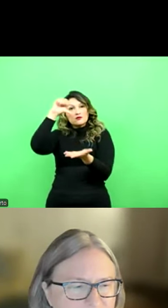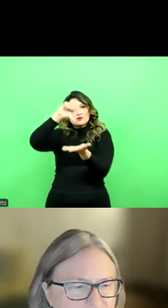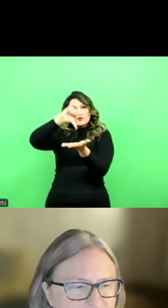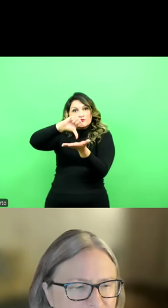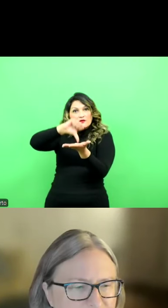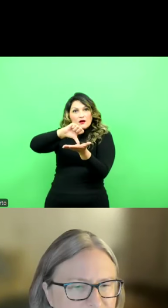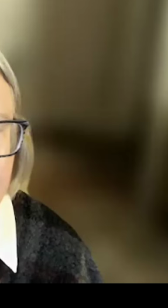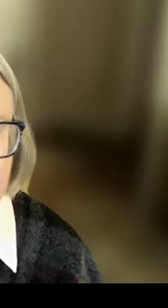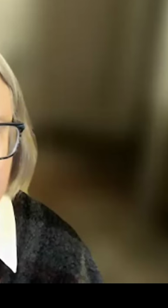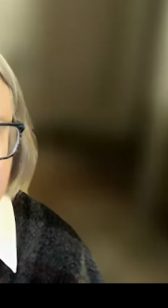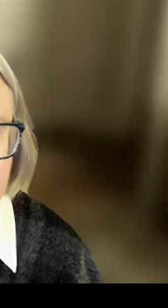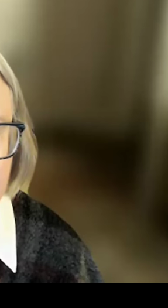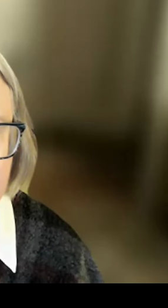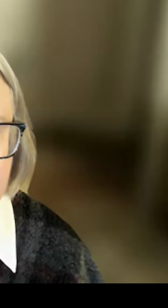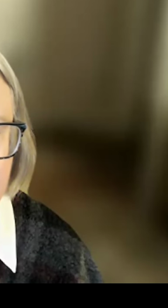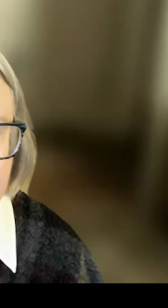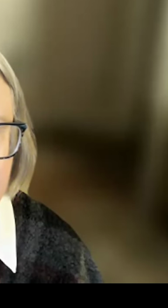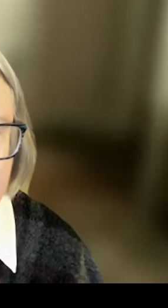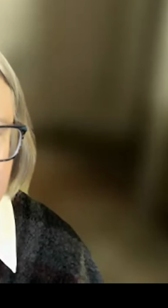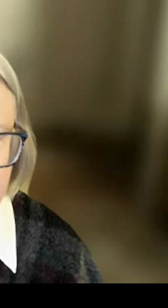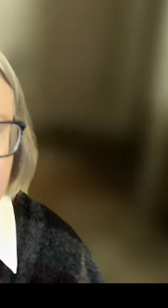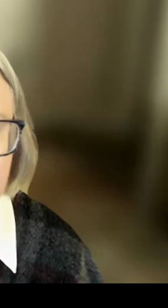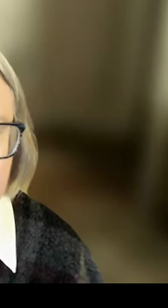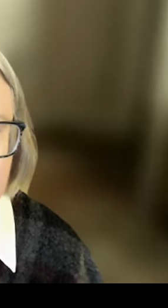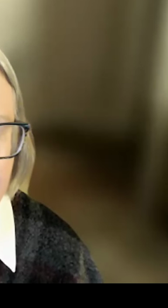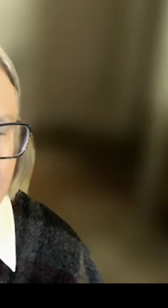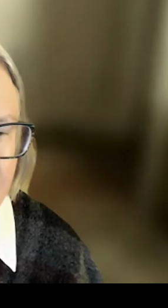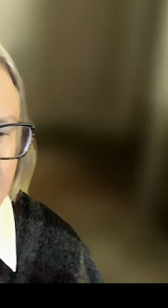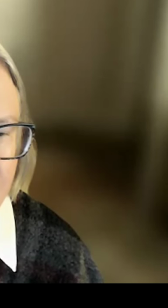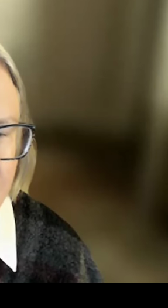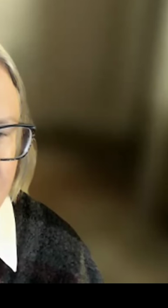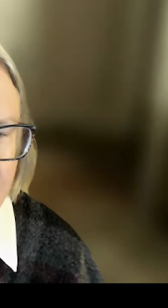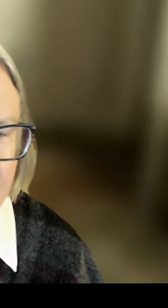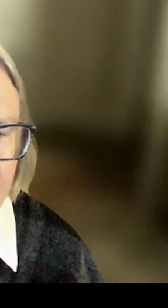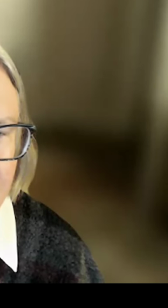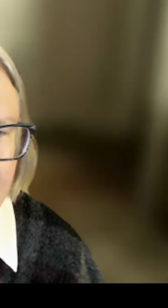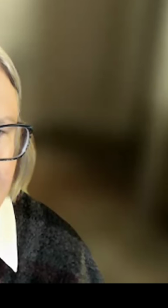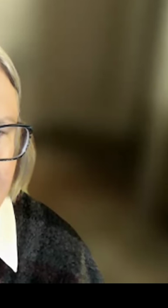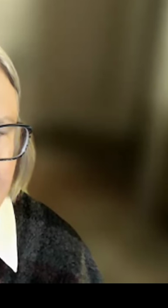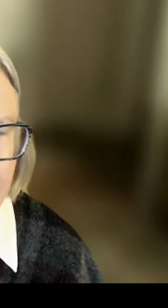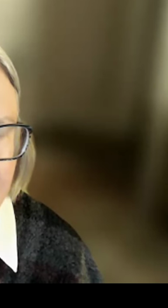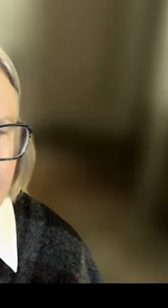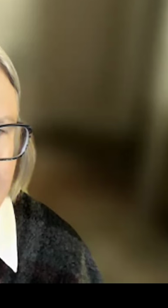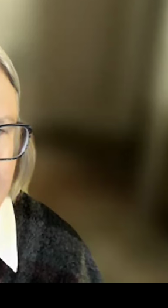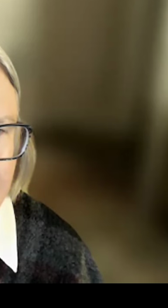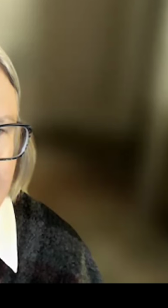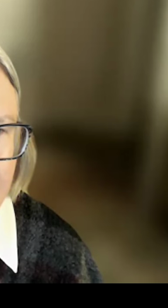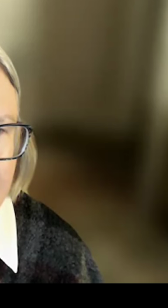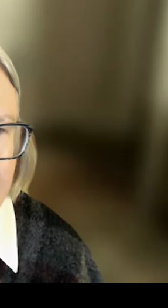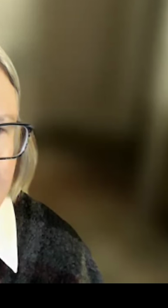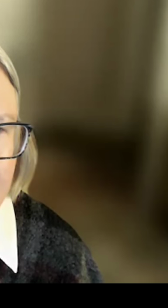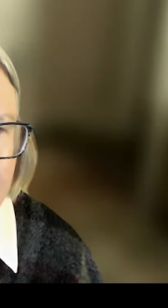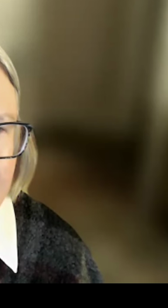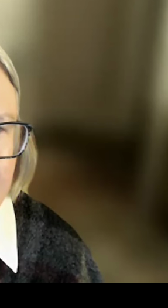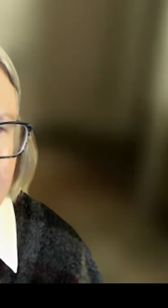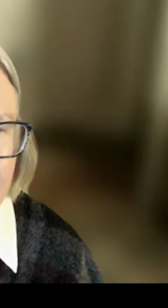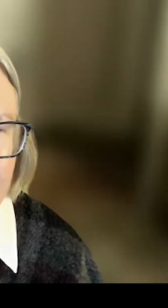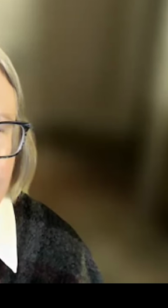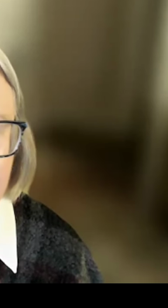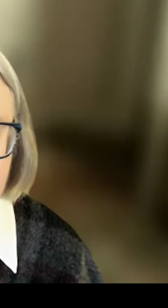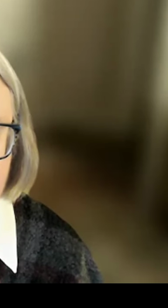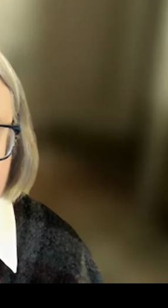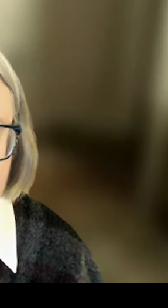If you must choose one, what would be? I don't know, who is the first in the panel that want to